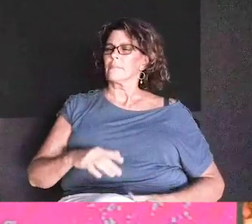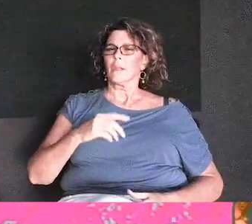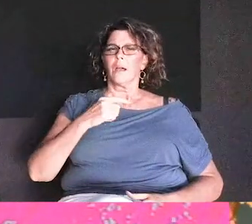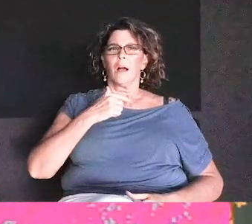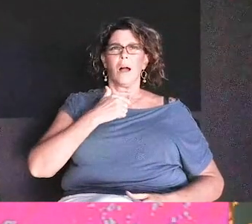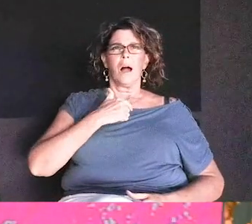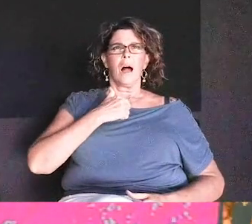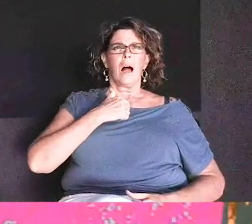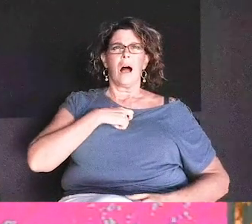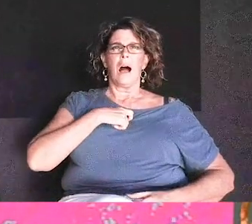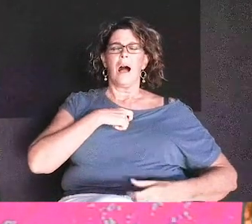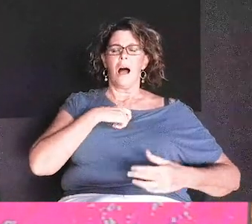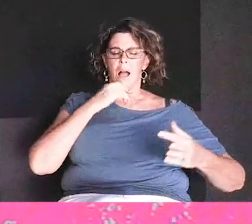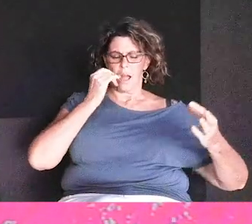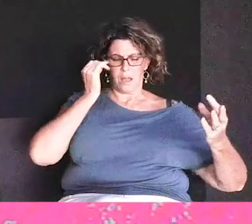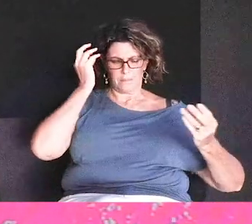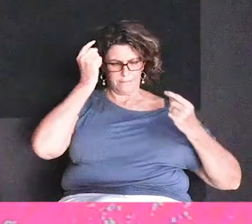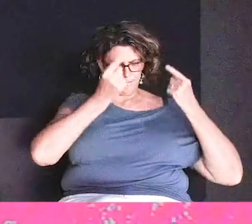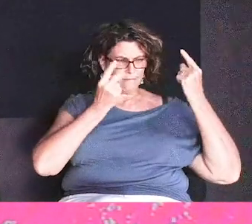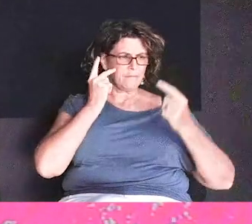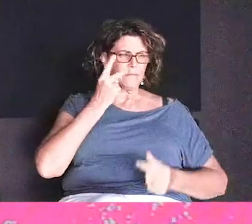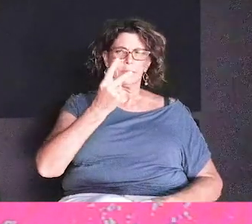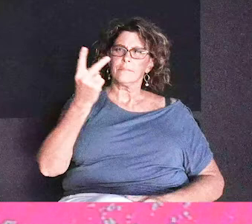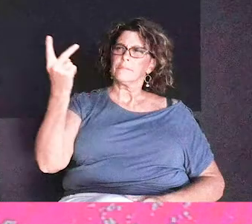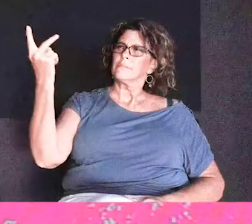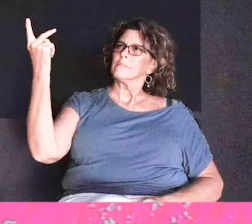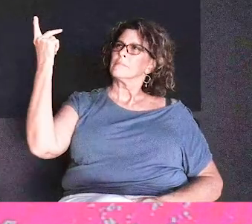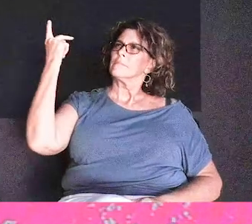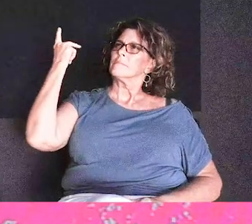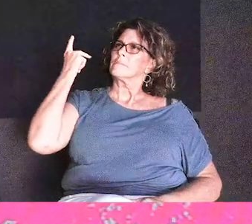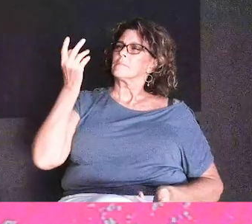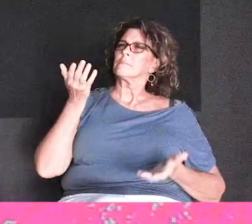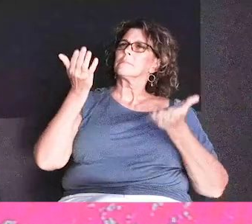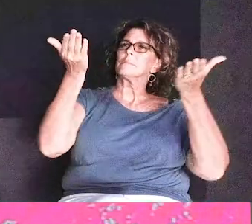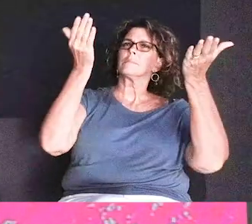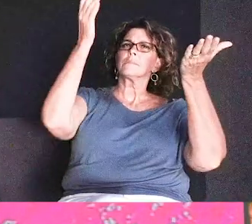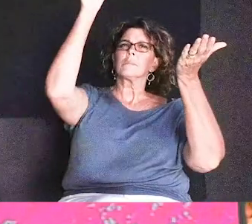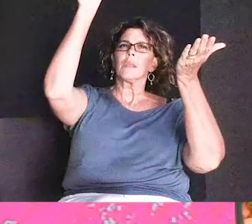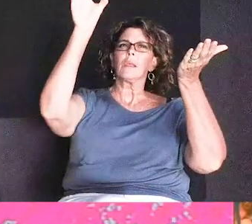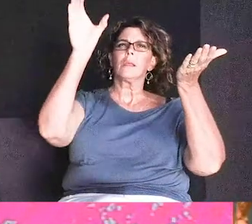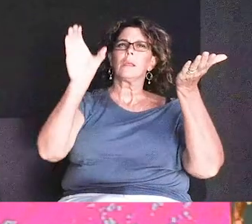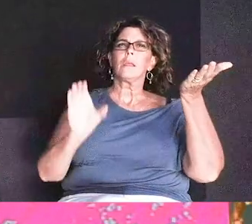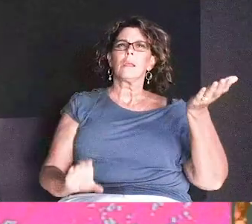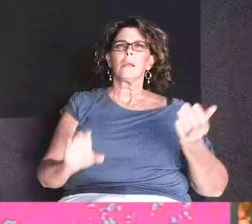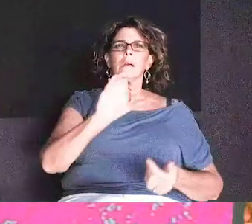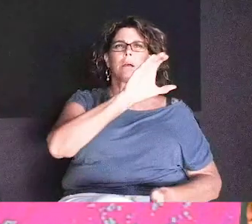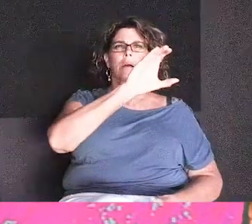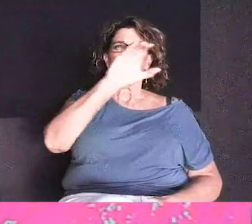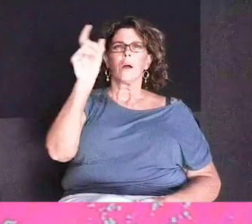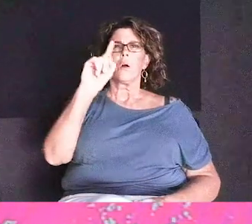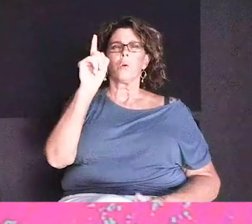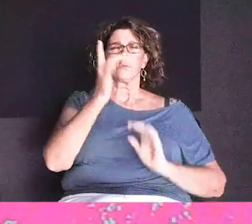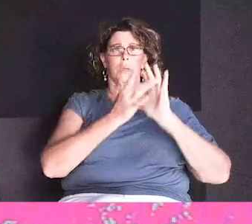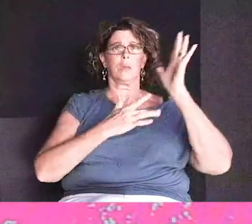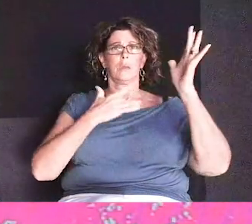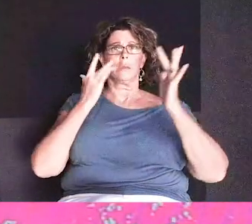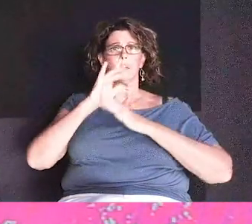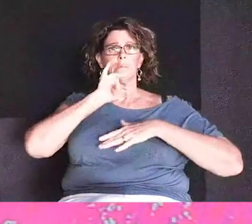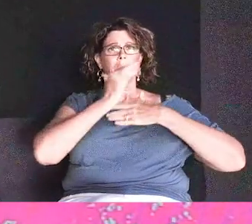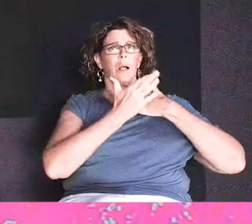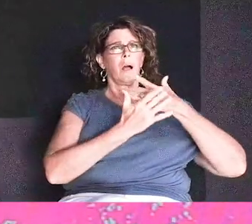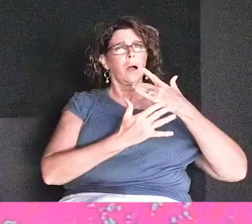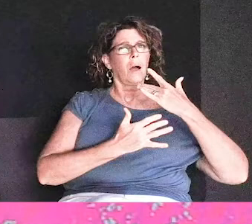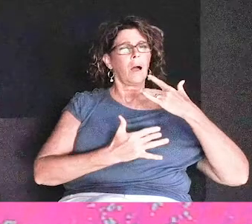I cast my mind to Calvary, where